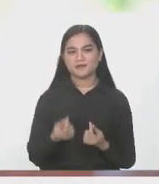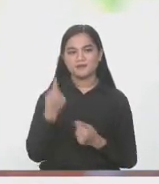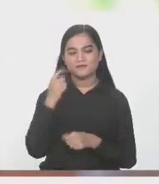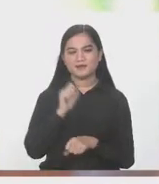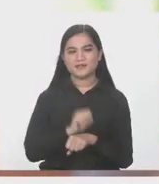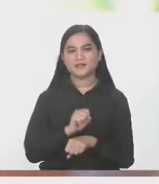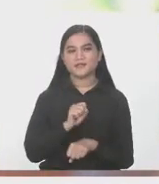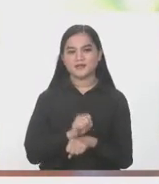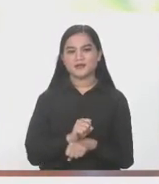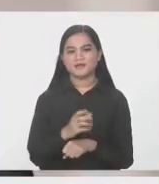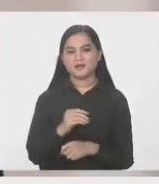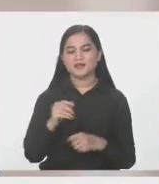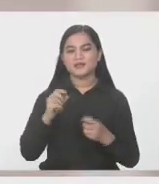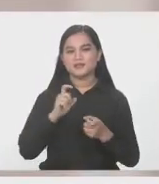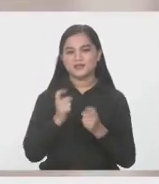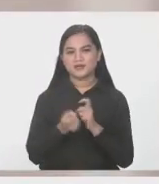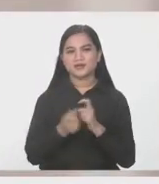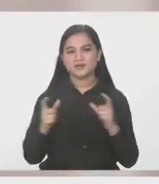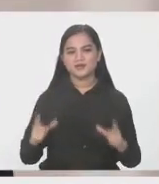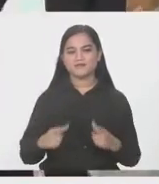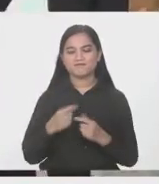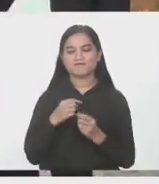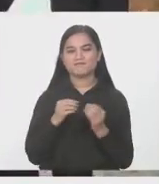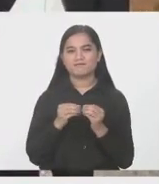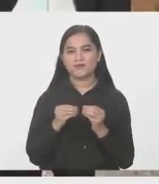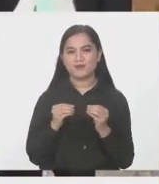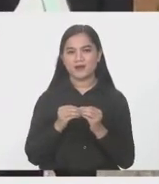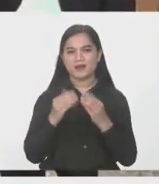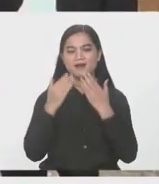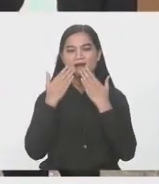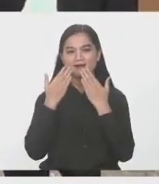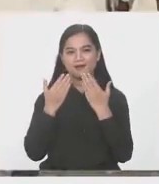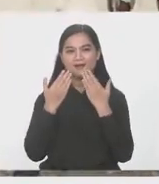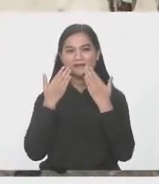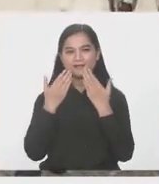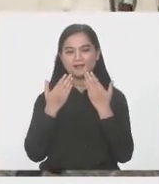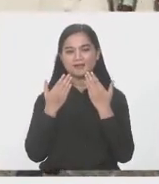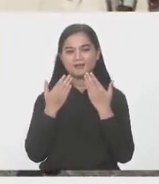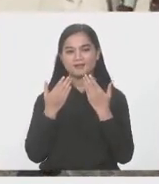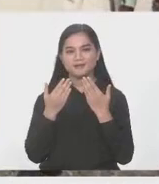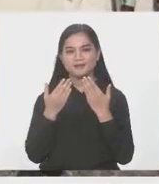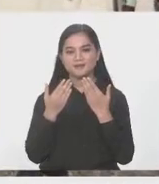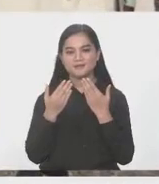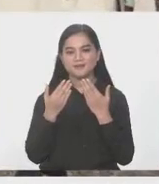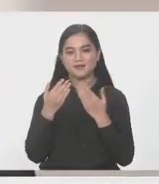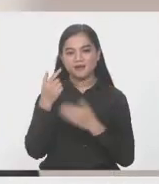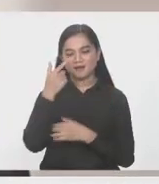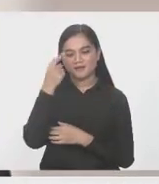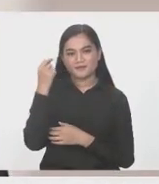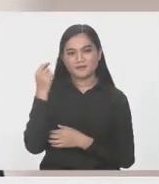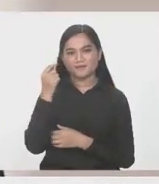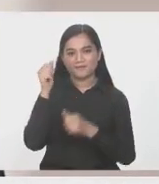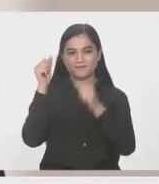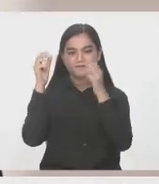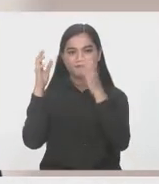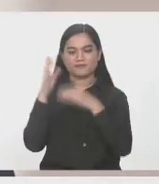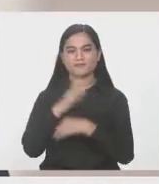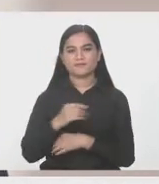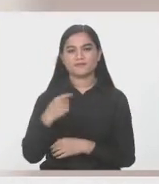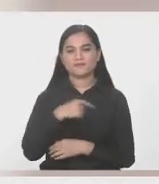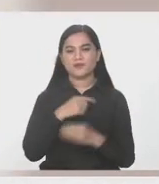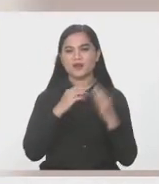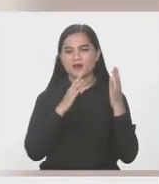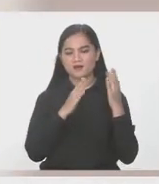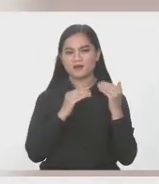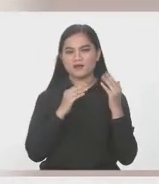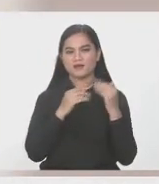They are really changing our lives. I'm very, very happy to worship our only true God, who is our Father in heaven. We have the hope that whatever